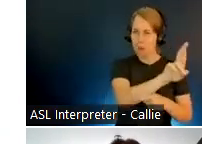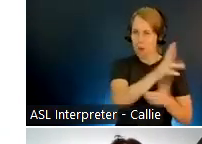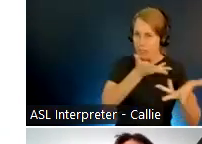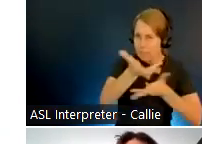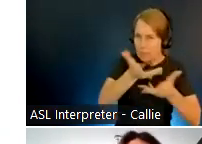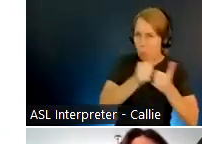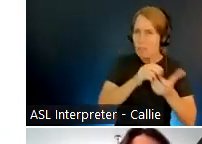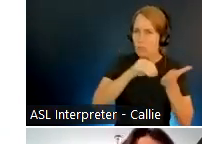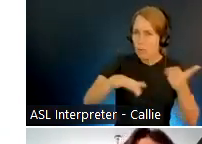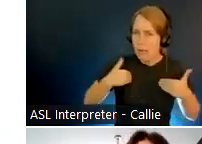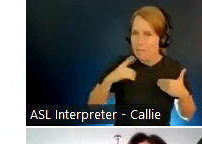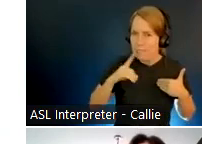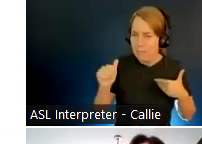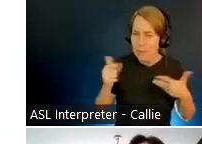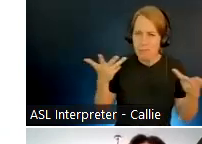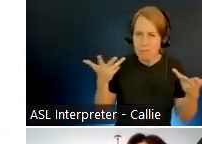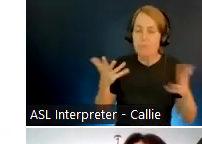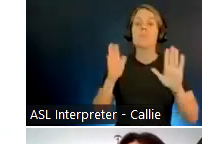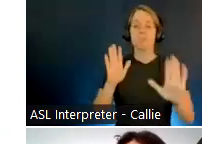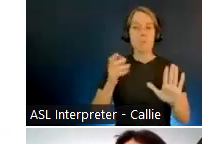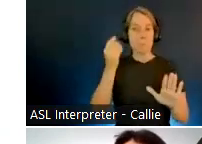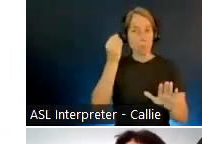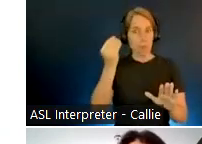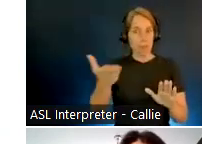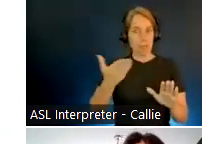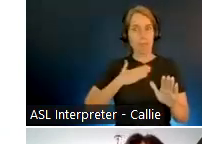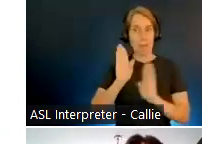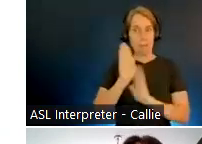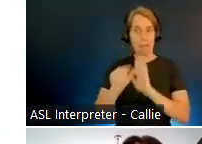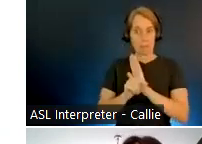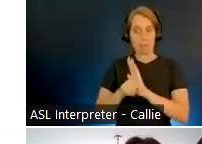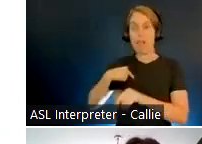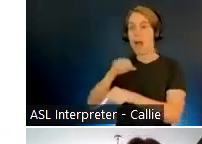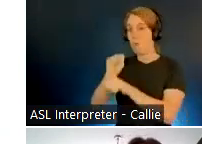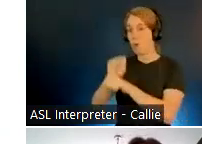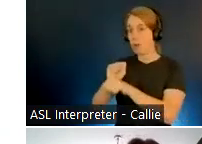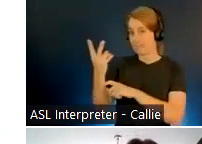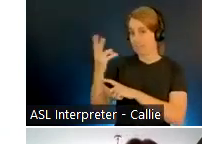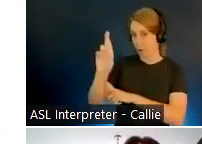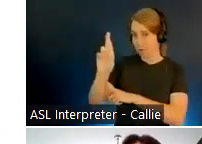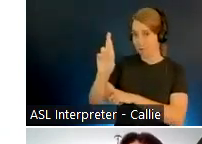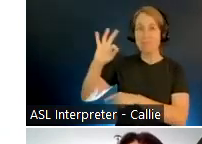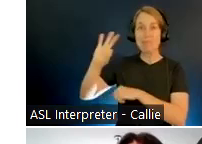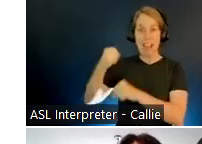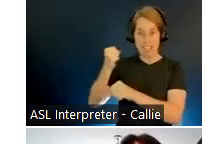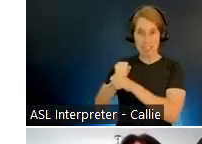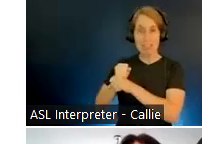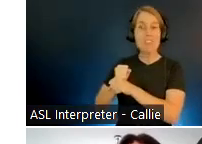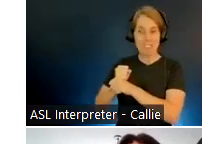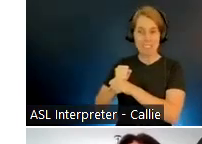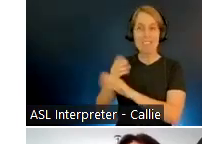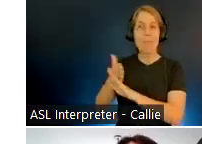little bit about my background. I worked for Vocational Rehabilitation for 9 years previous to coming to Able,